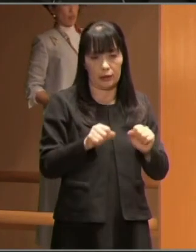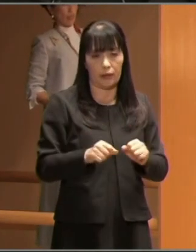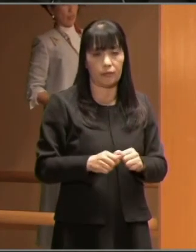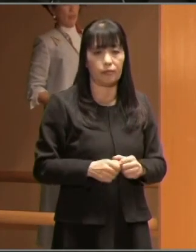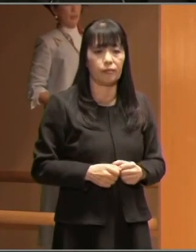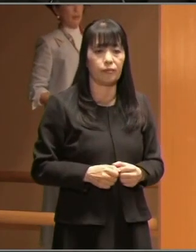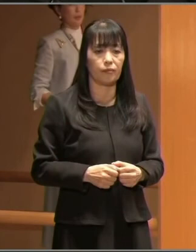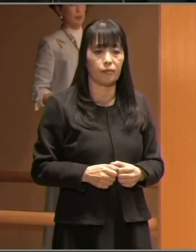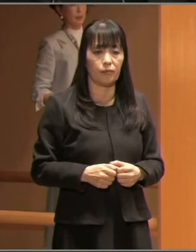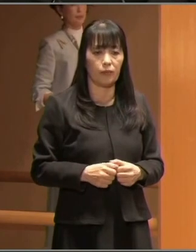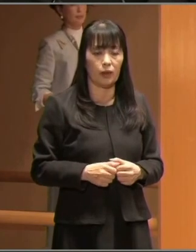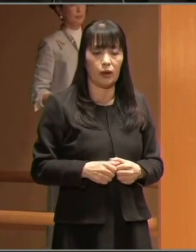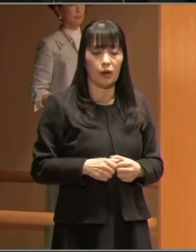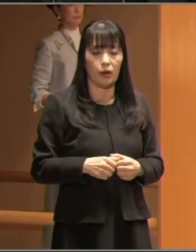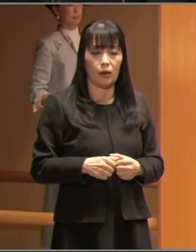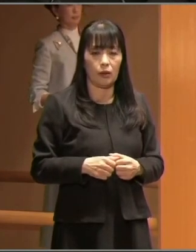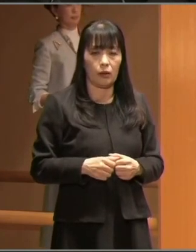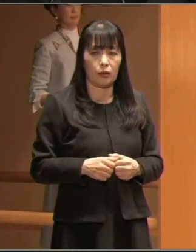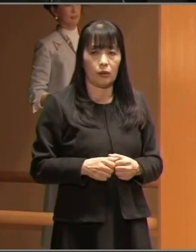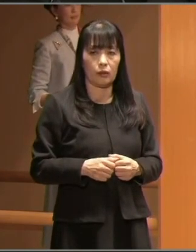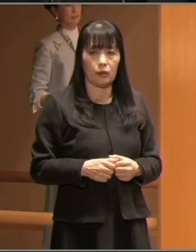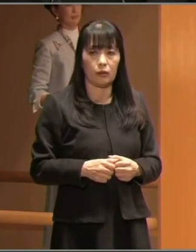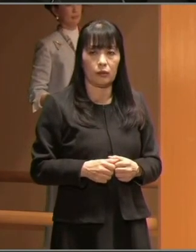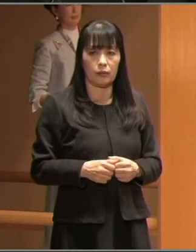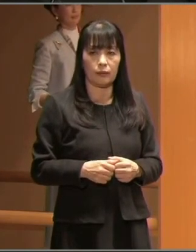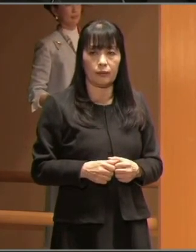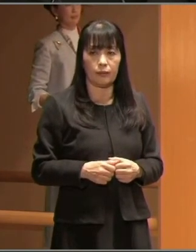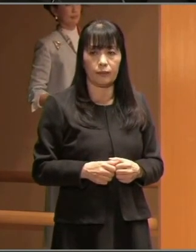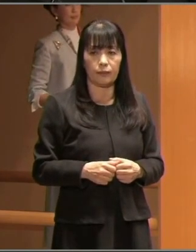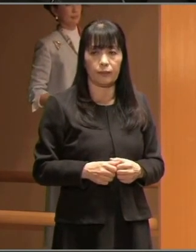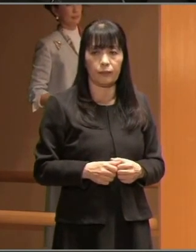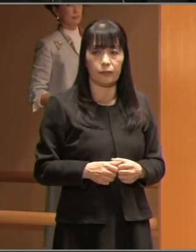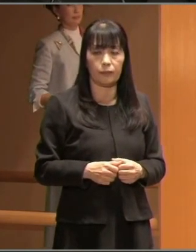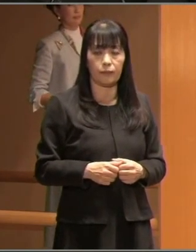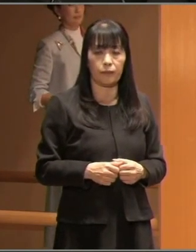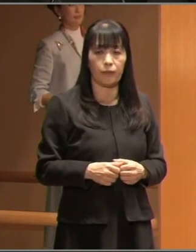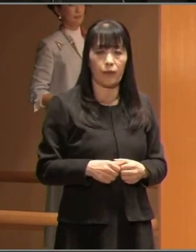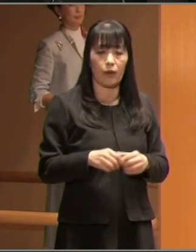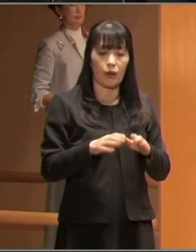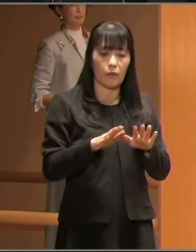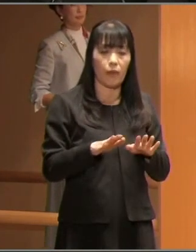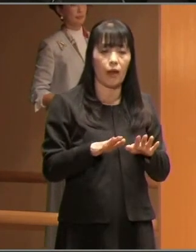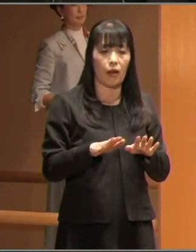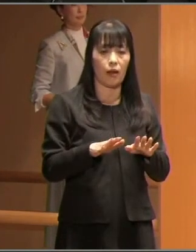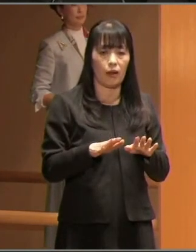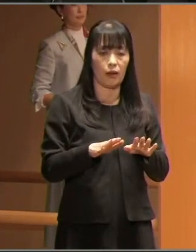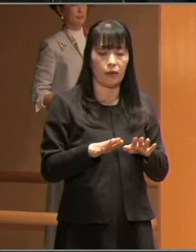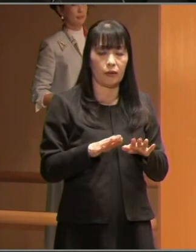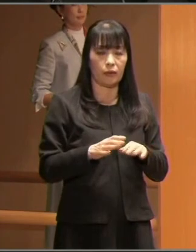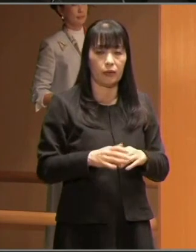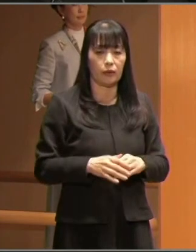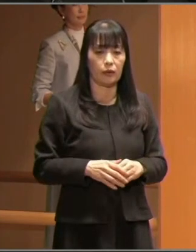these arts. And this is how